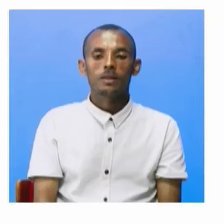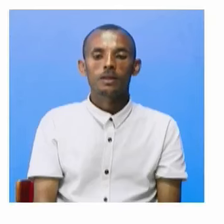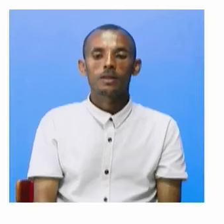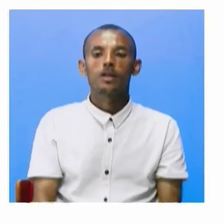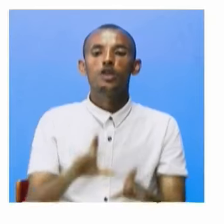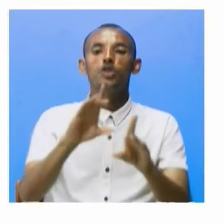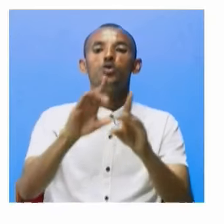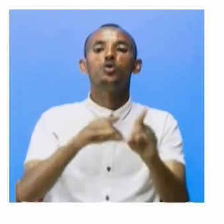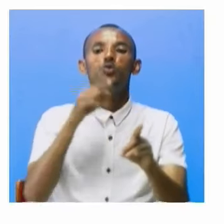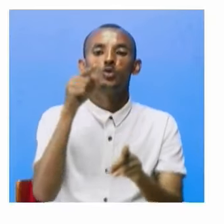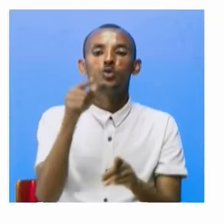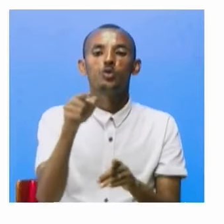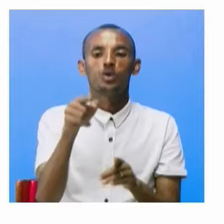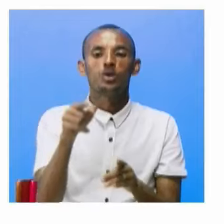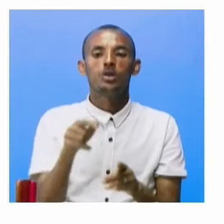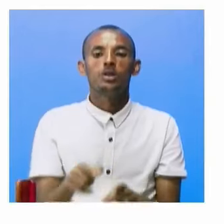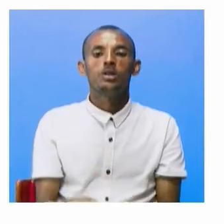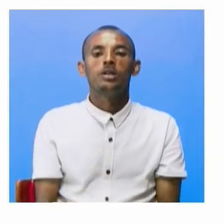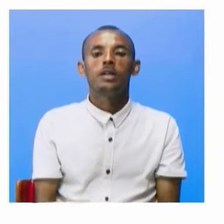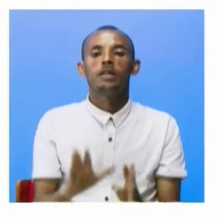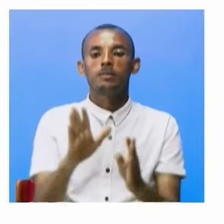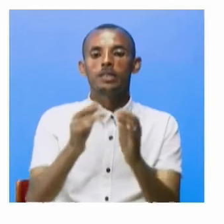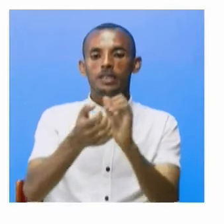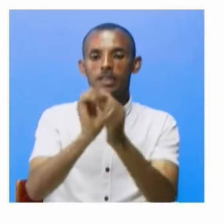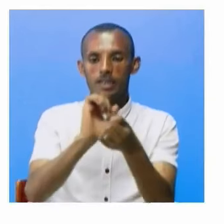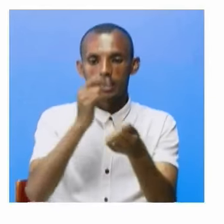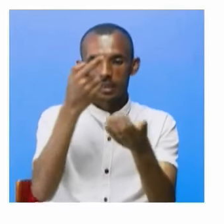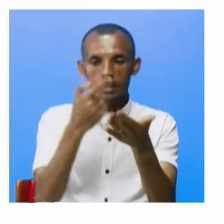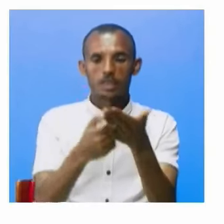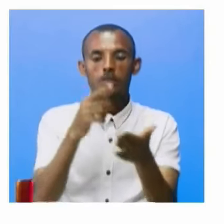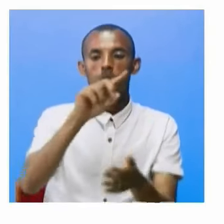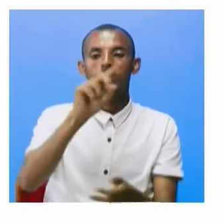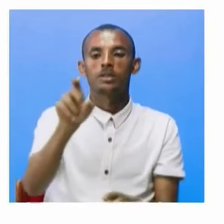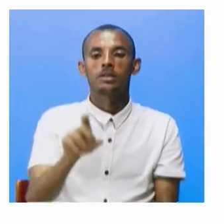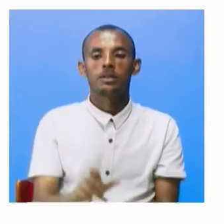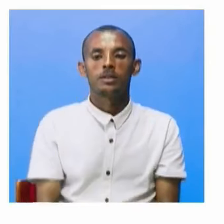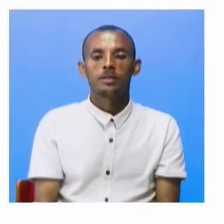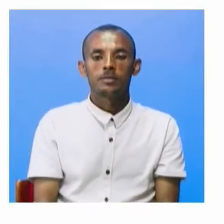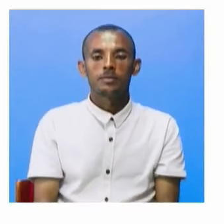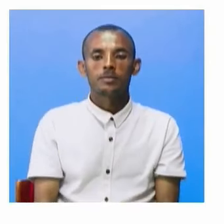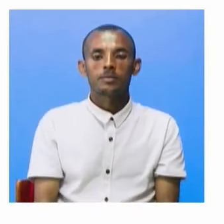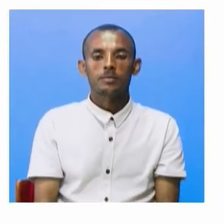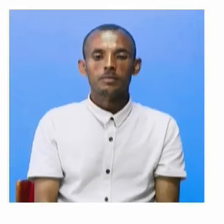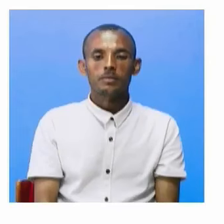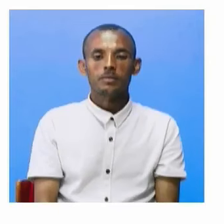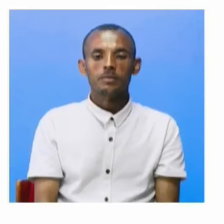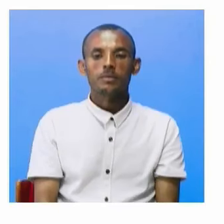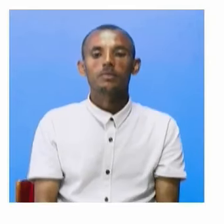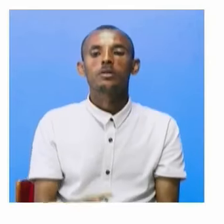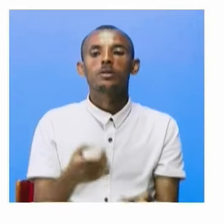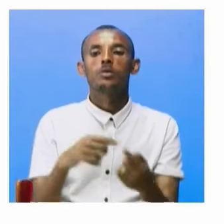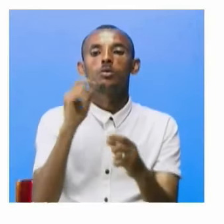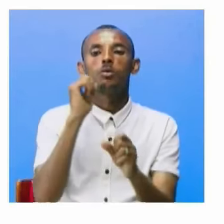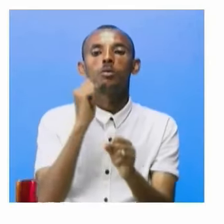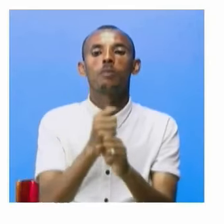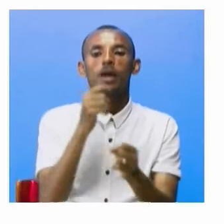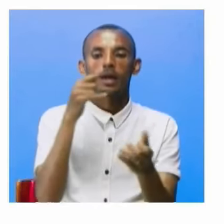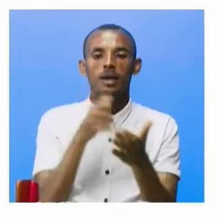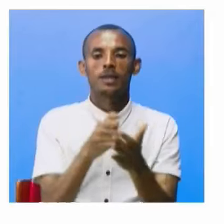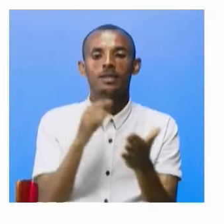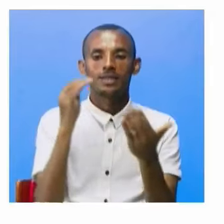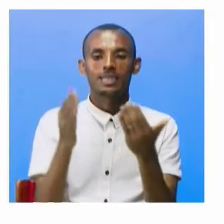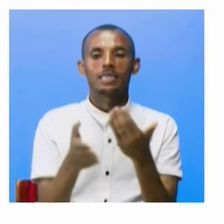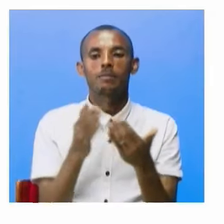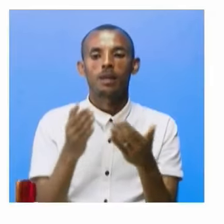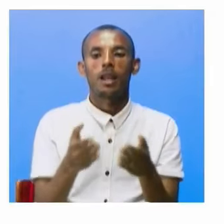do you, or let me change it like this, just to make it simple. To make it simple, let's